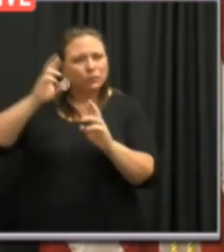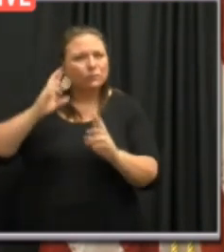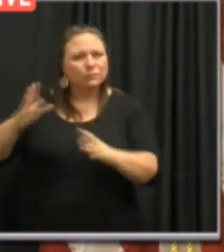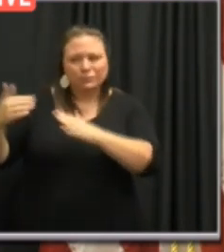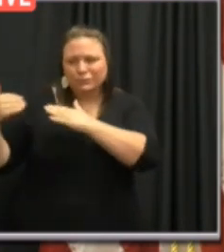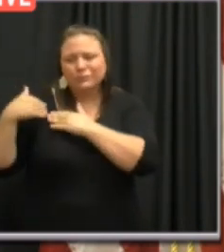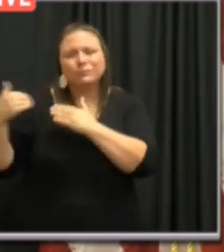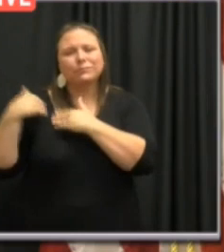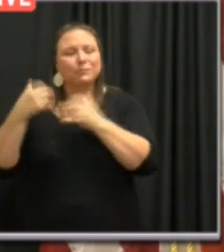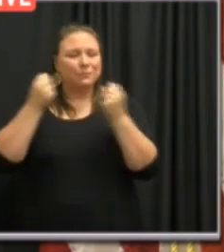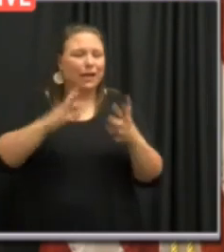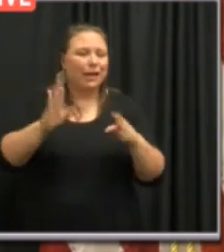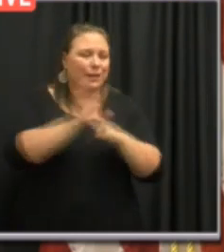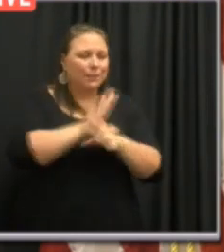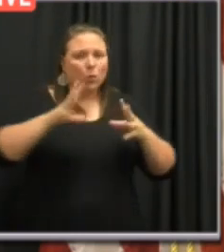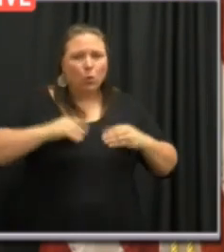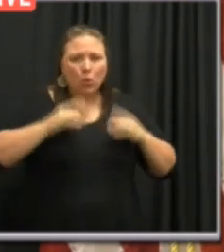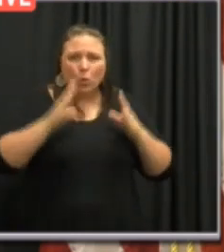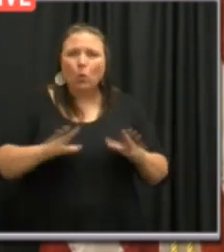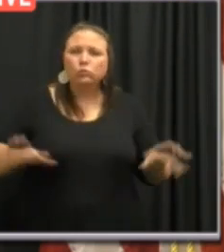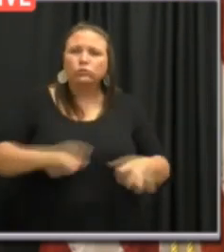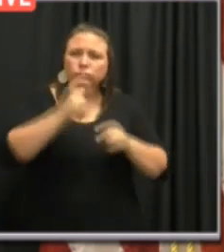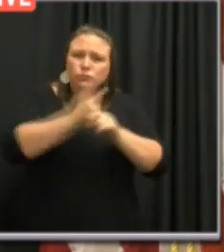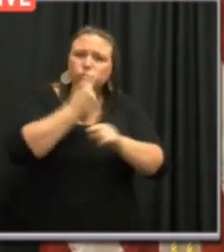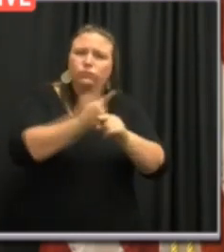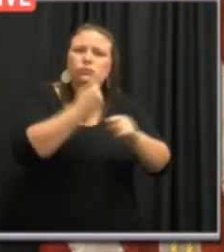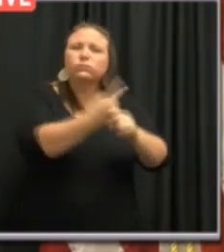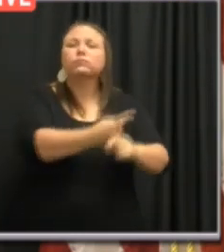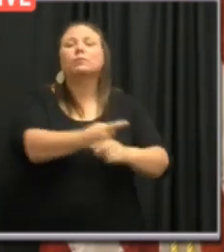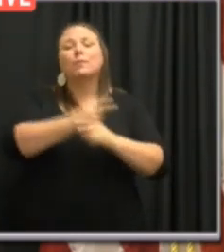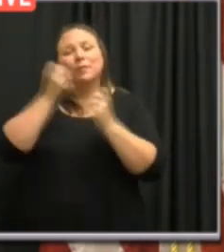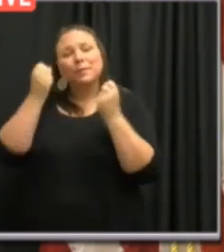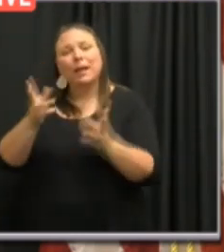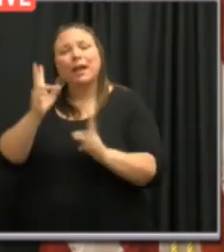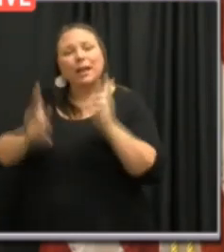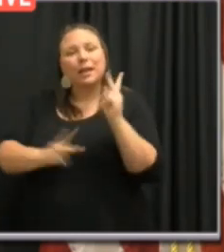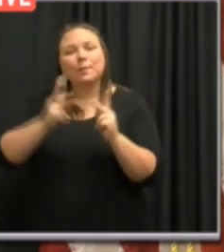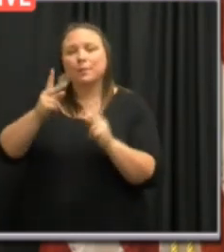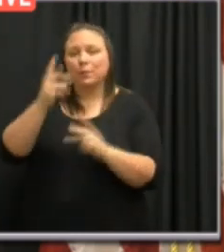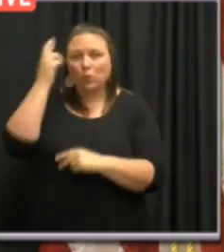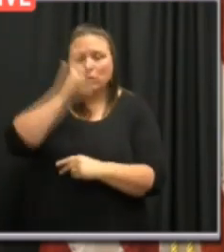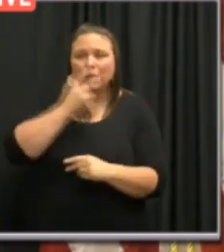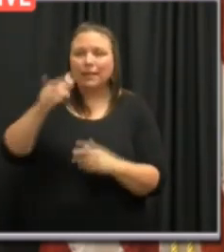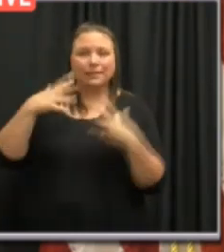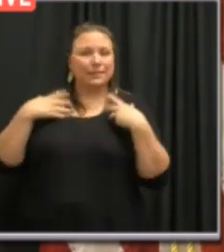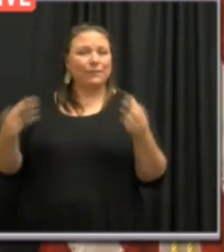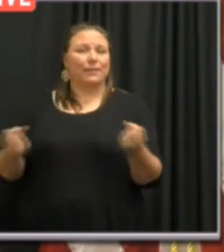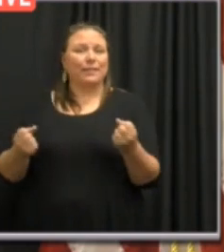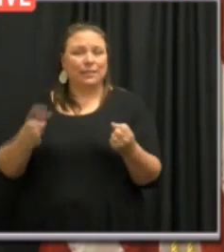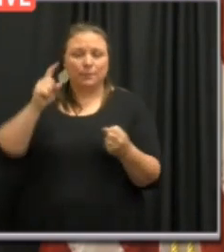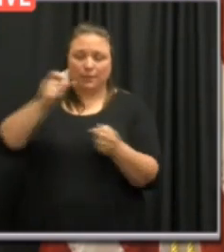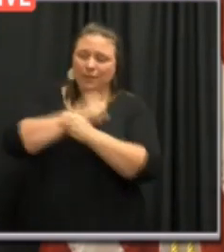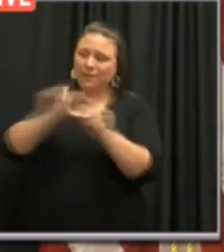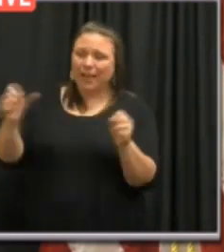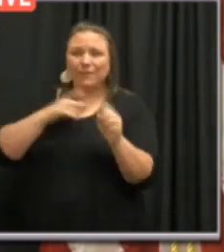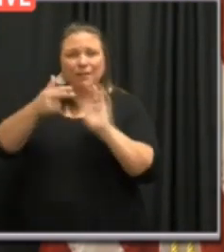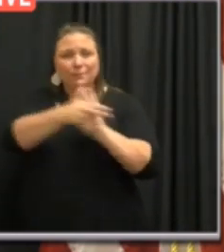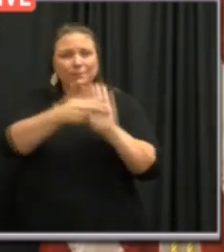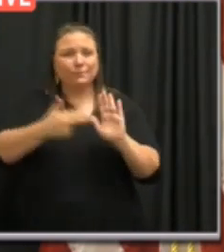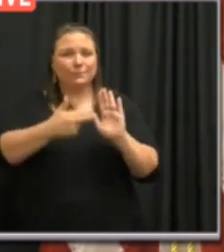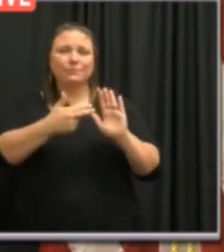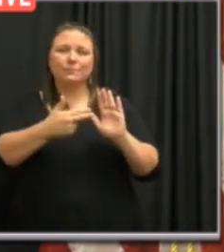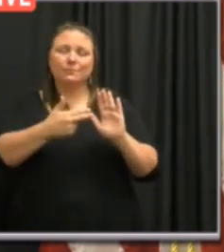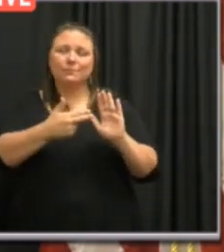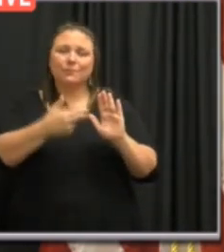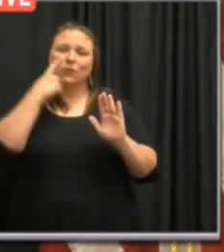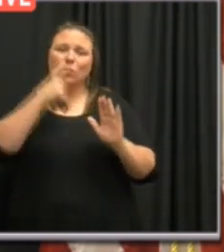many business owners are doing the right thing. So many people realize it's the confidence. So you have to be safe and have a reputation for safety, and that's